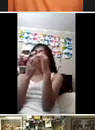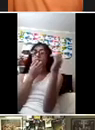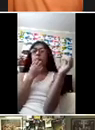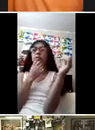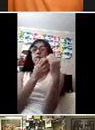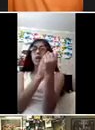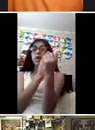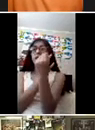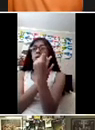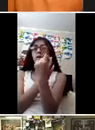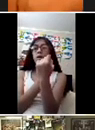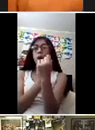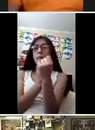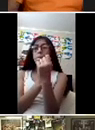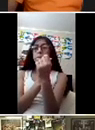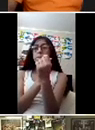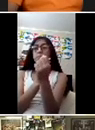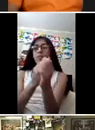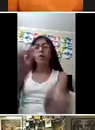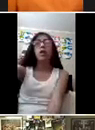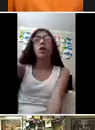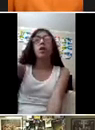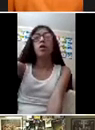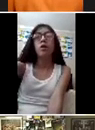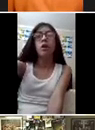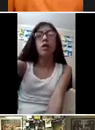I'll read that last paragraph.